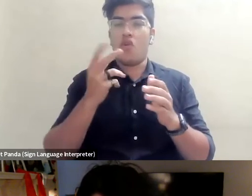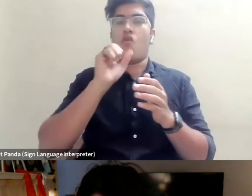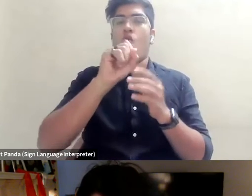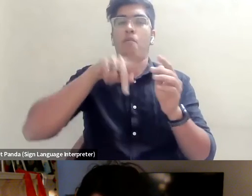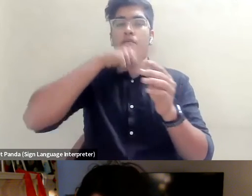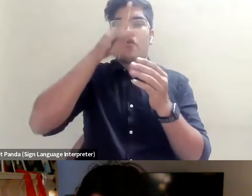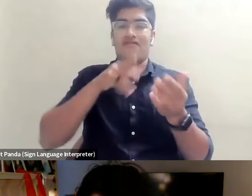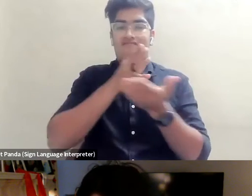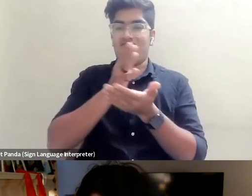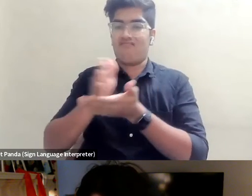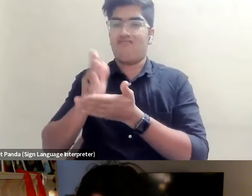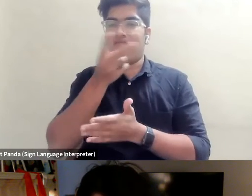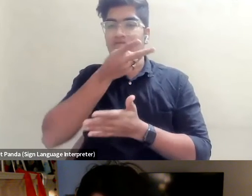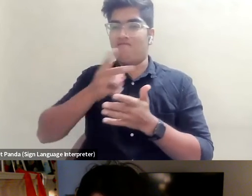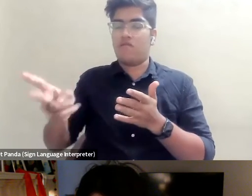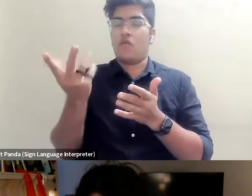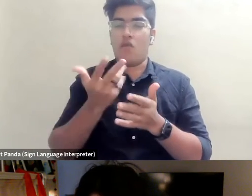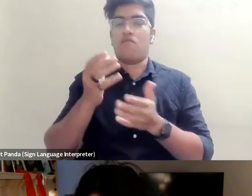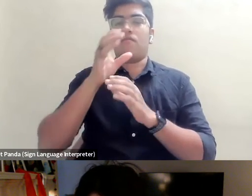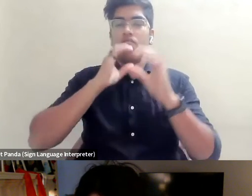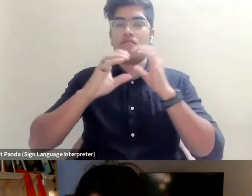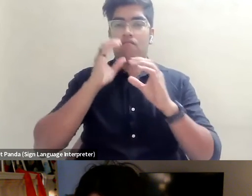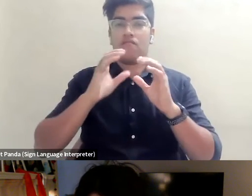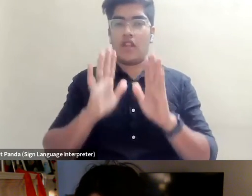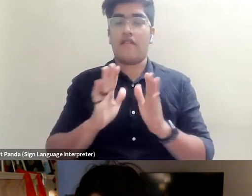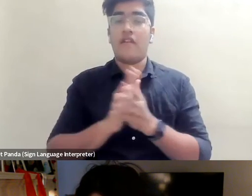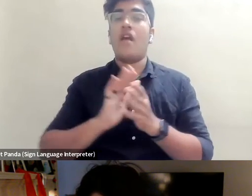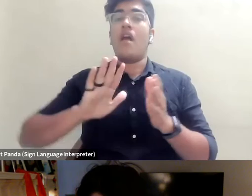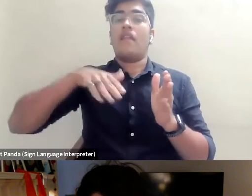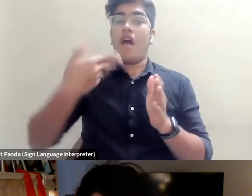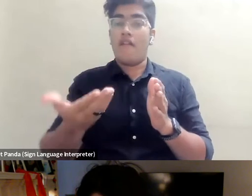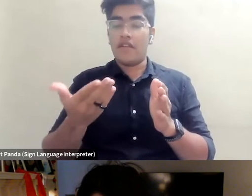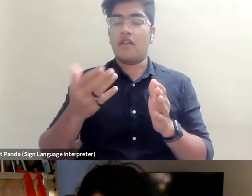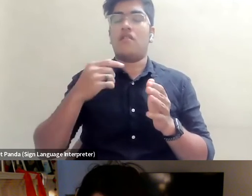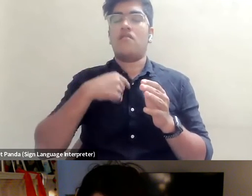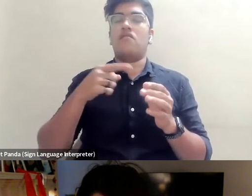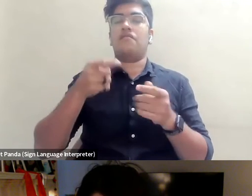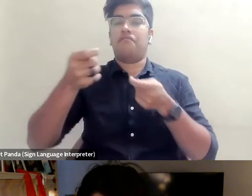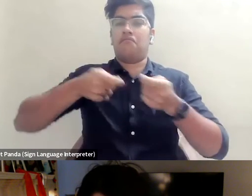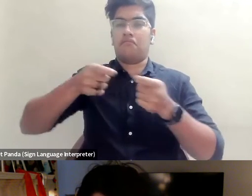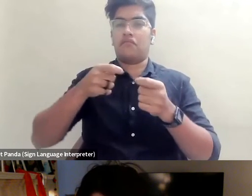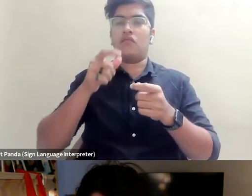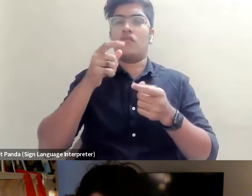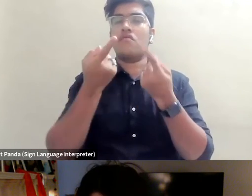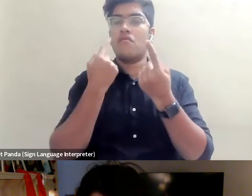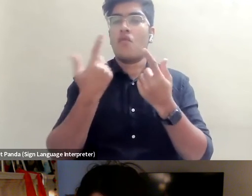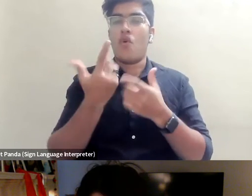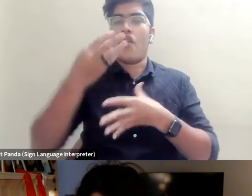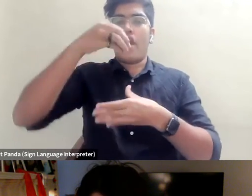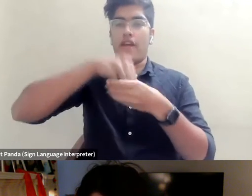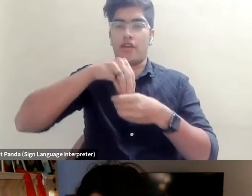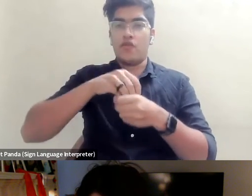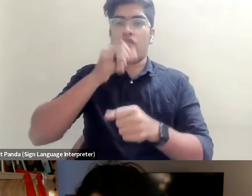project. Thereafter, I'll be moderating a panel discussion on inclusive governance and accounting